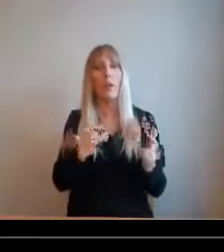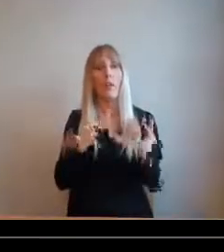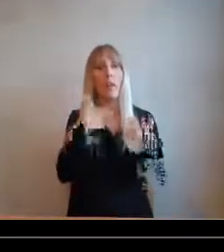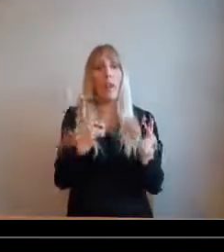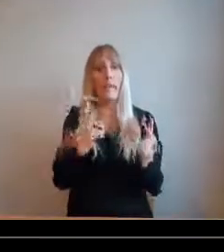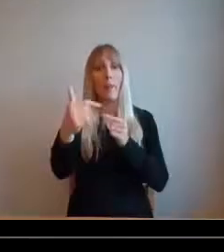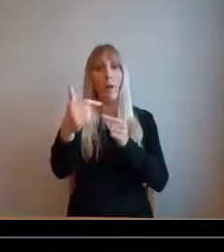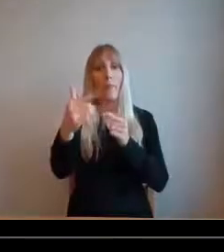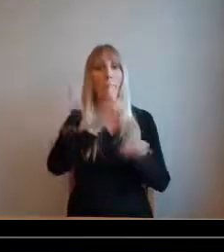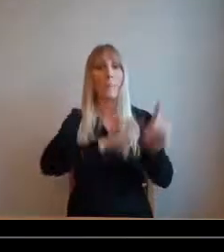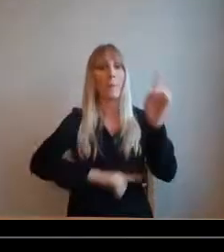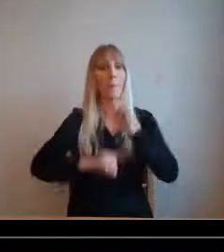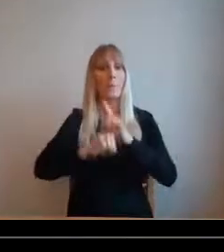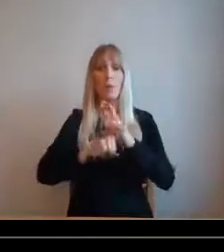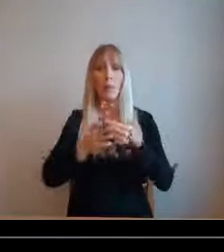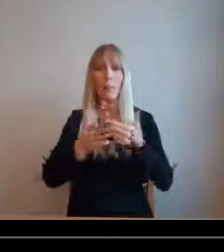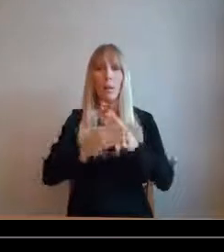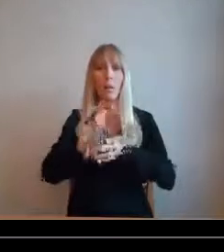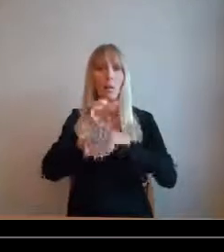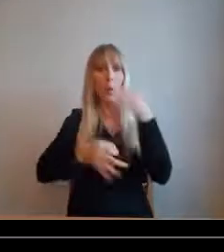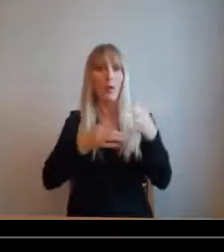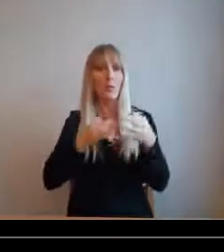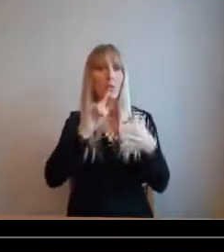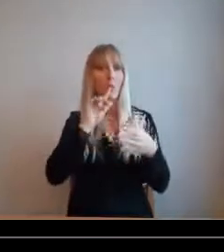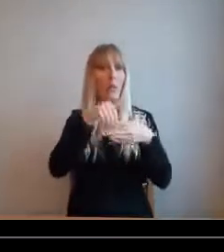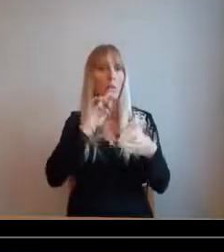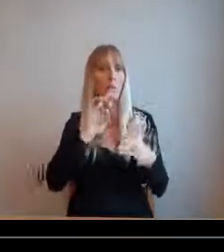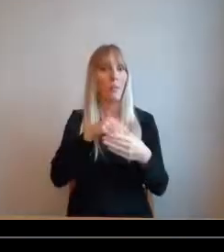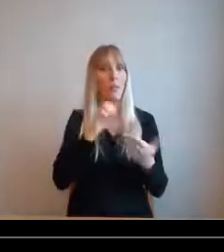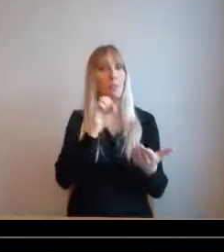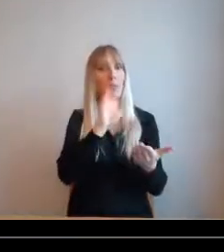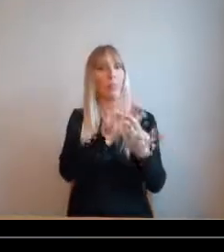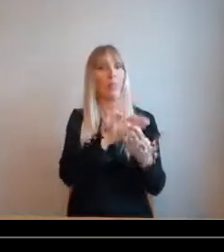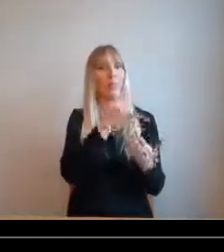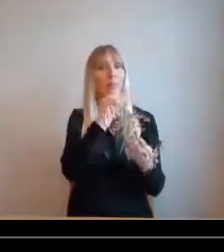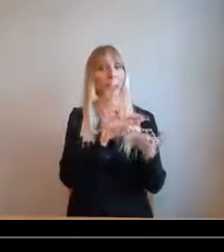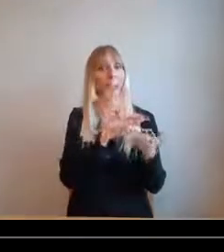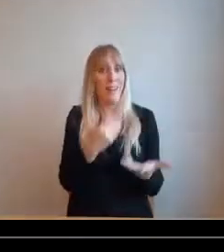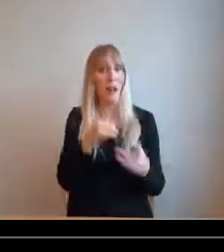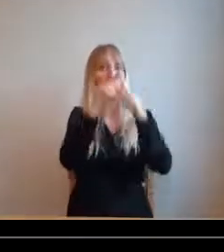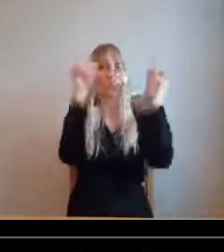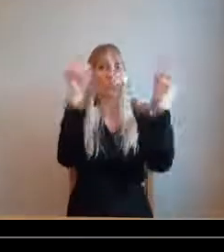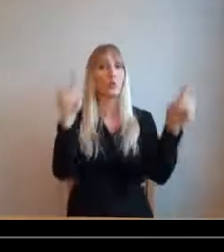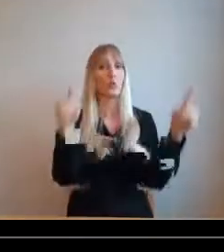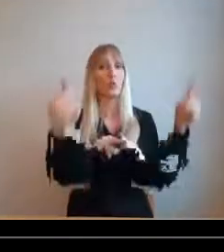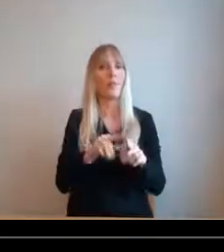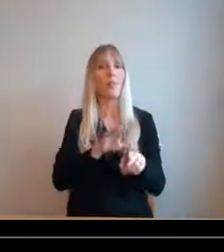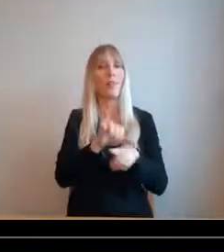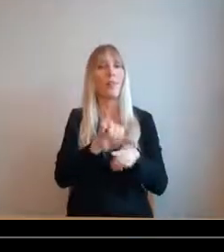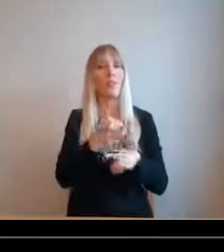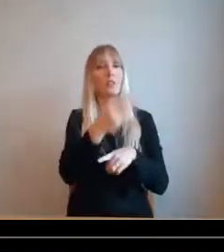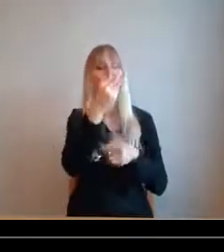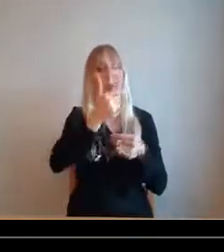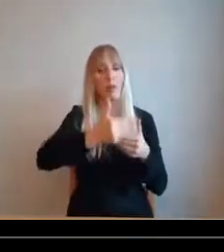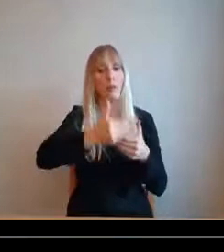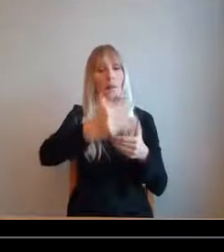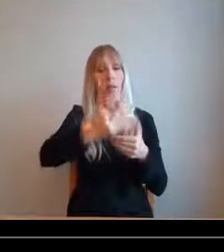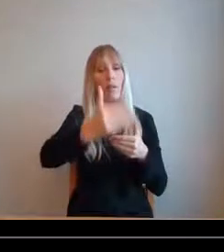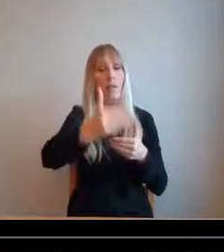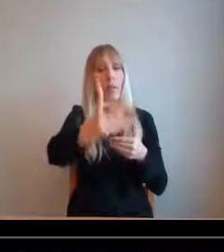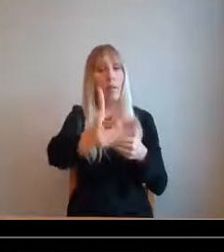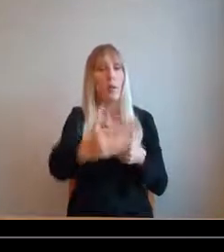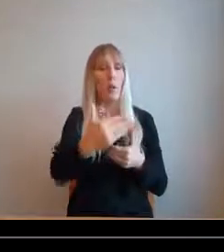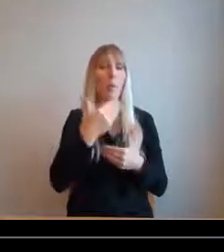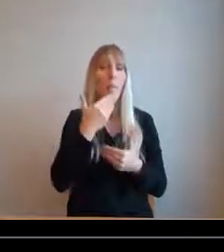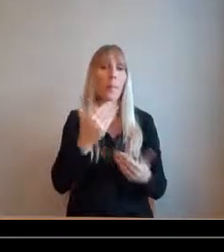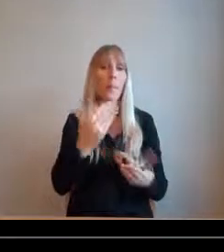to ask any further questions, I think the dates are on your screen now of the next 3 webinars. So do feel